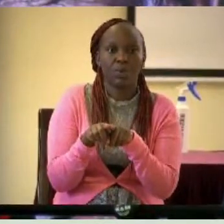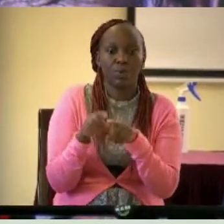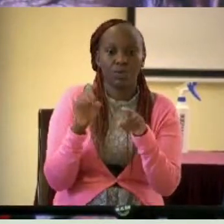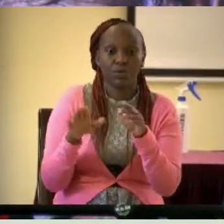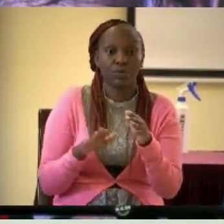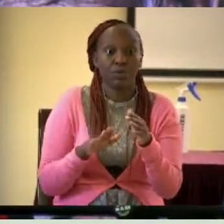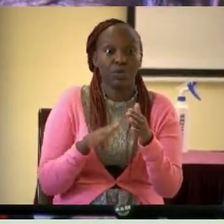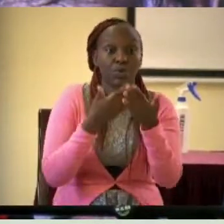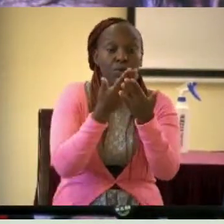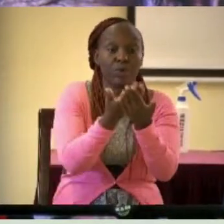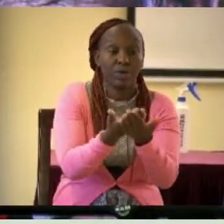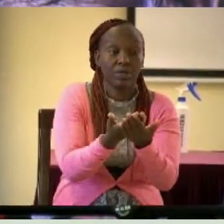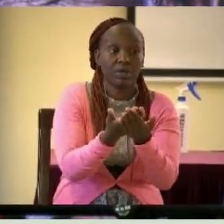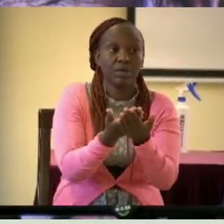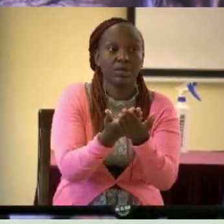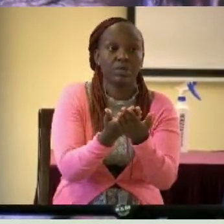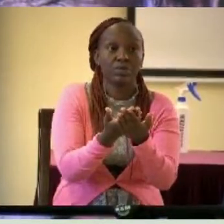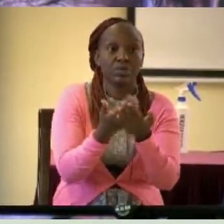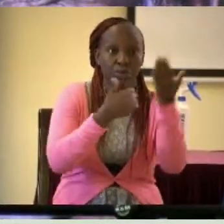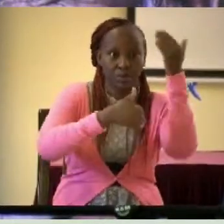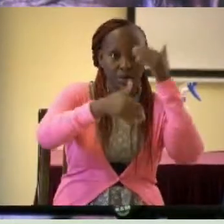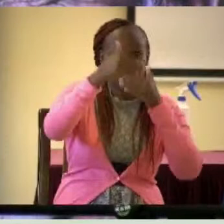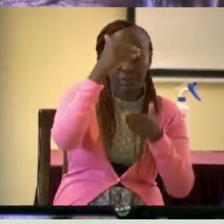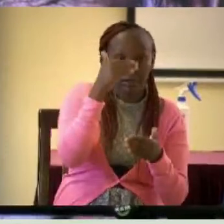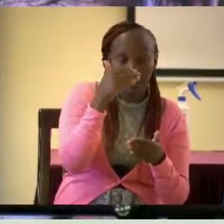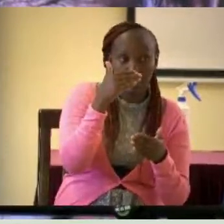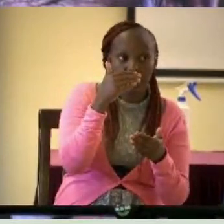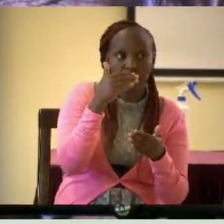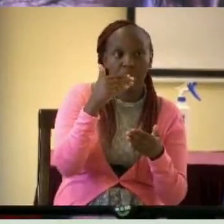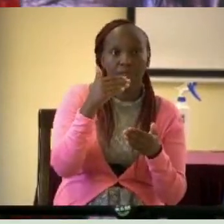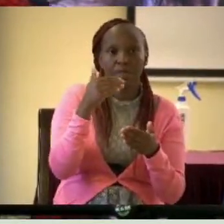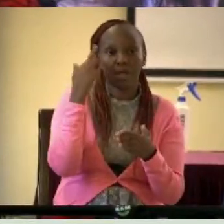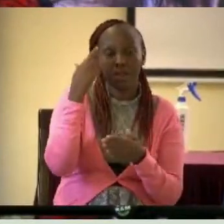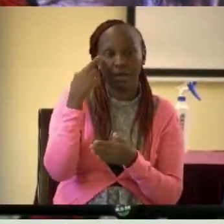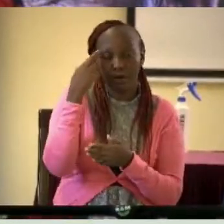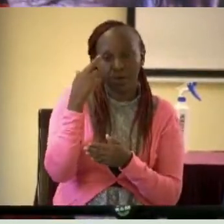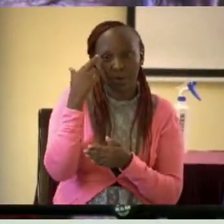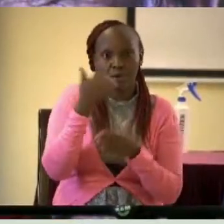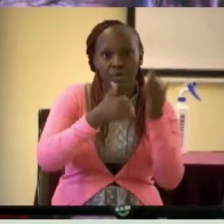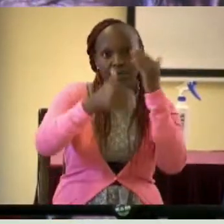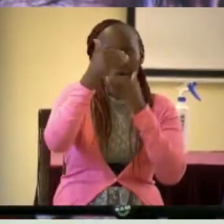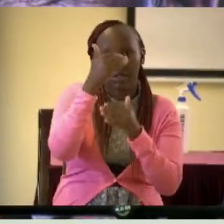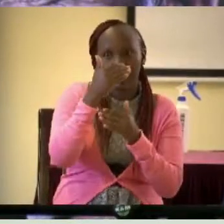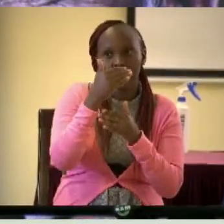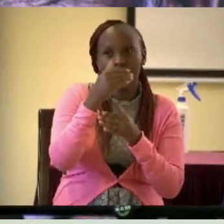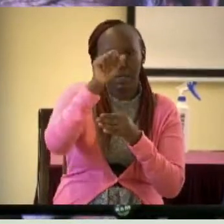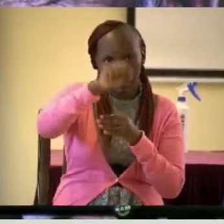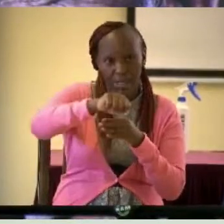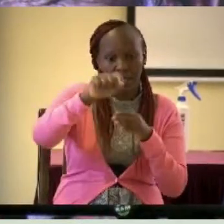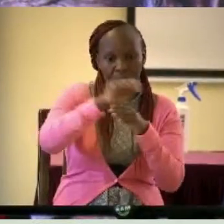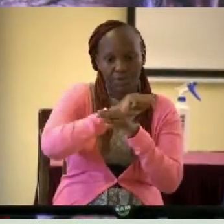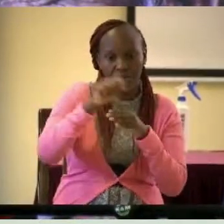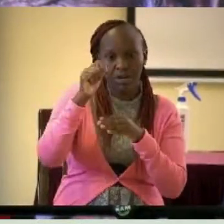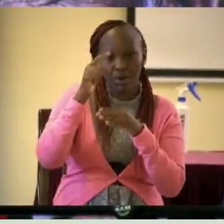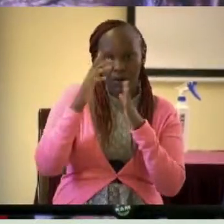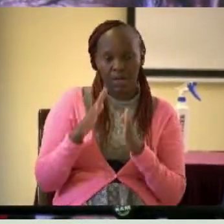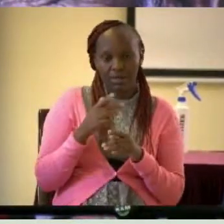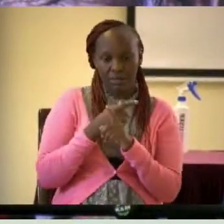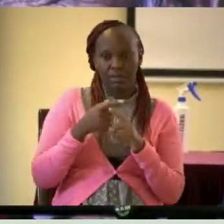reached out to universities, and for the reason that universities not only train lawyers,